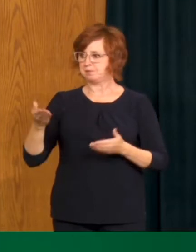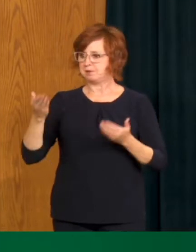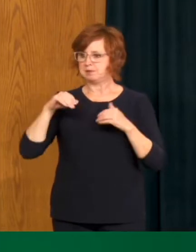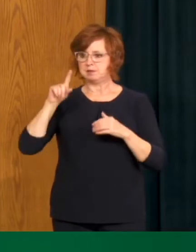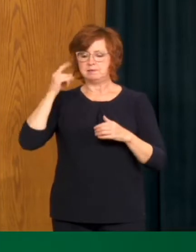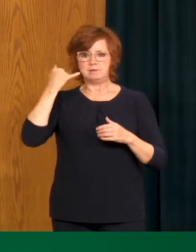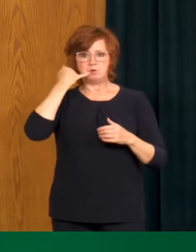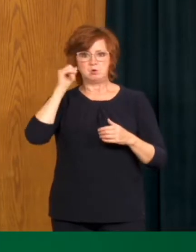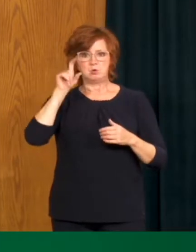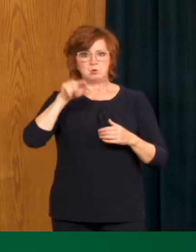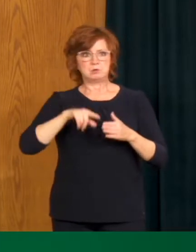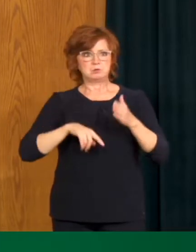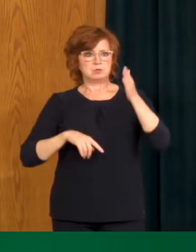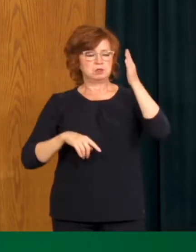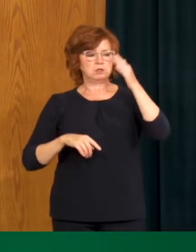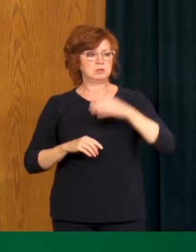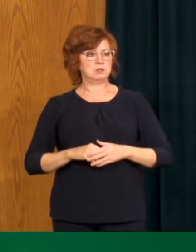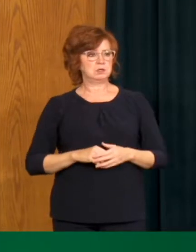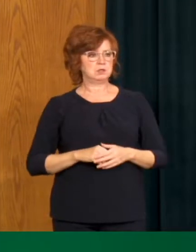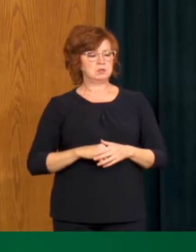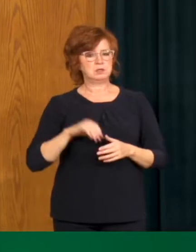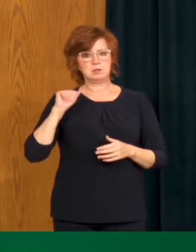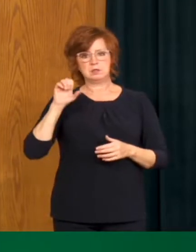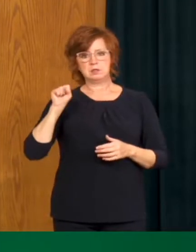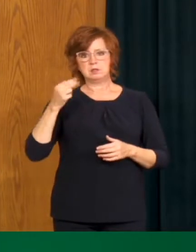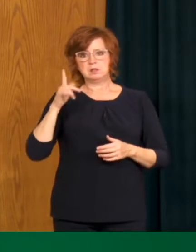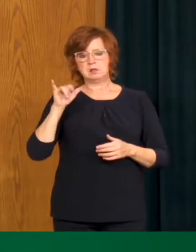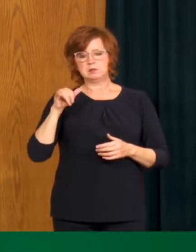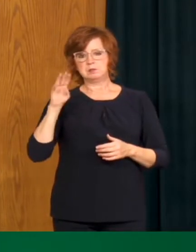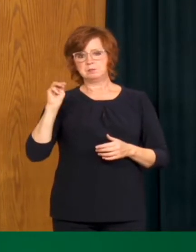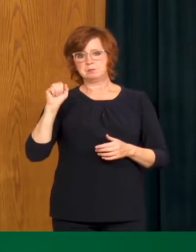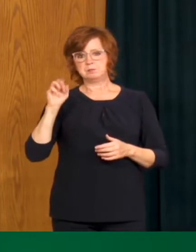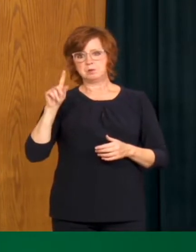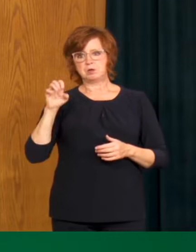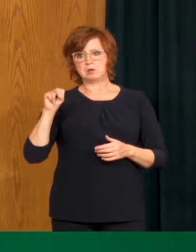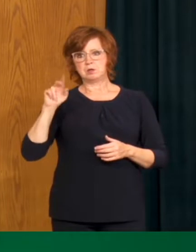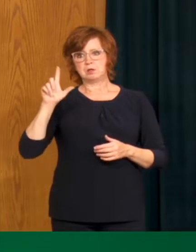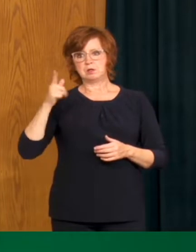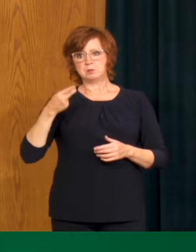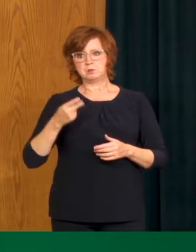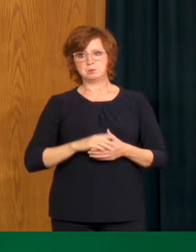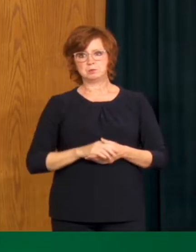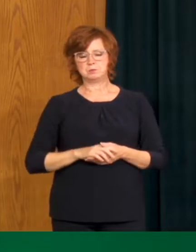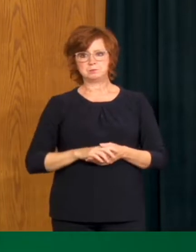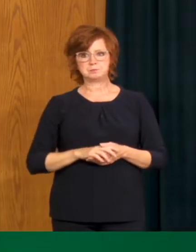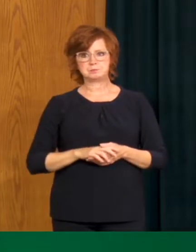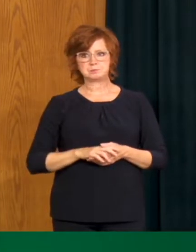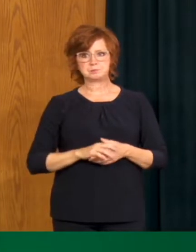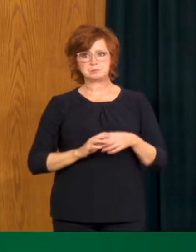line. We have Ashley Martin with the Leader Post.